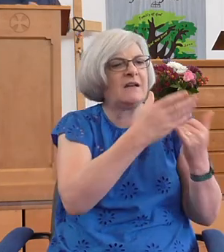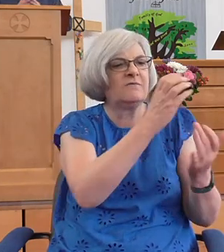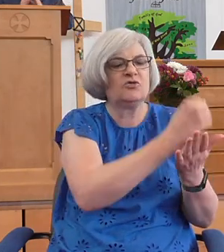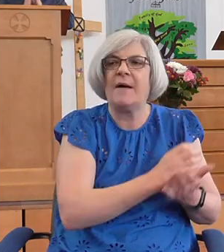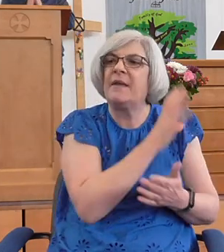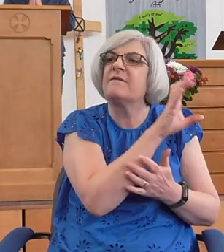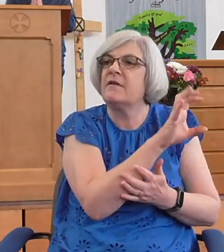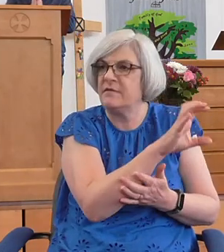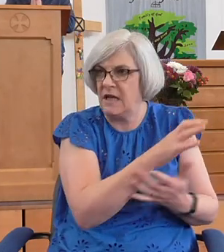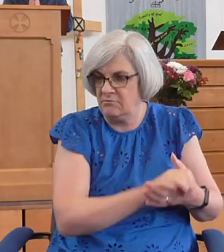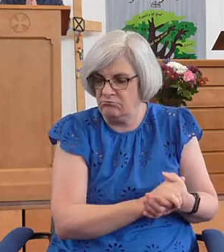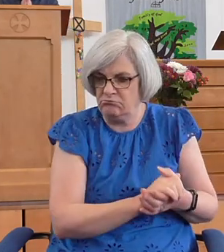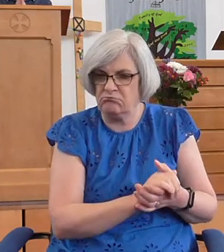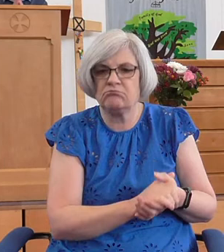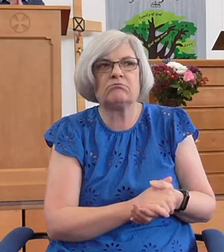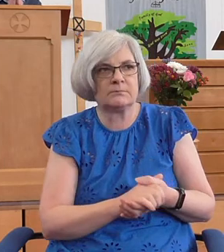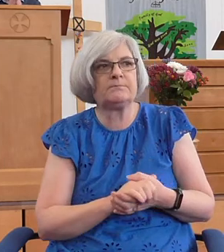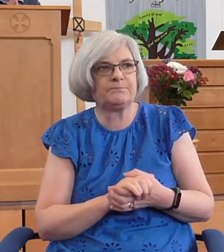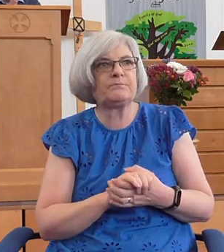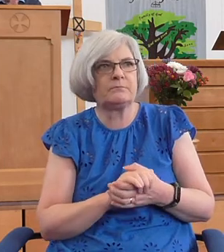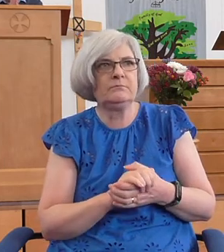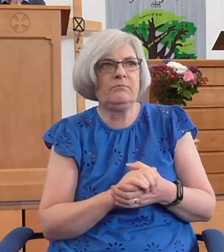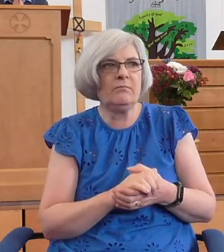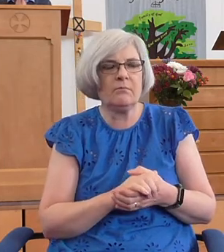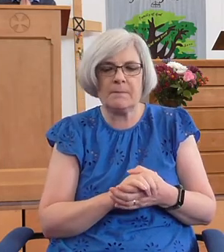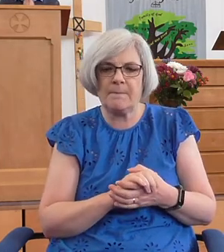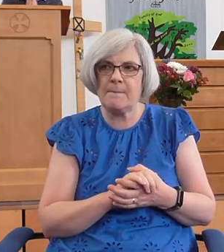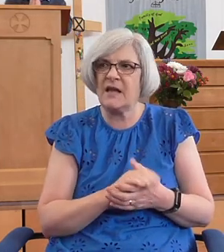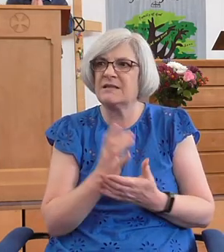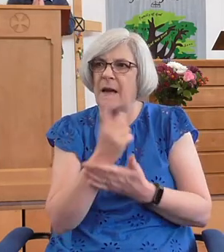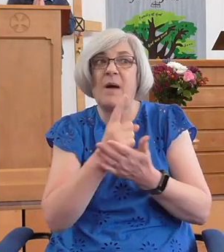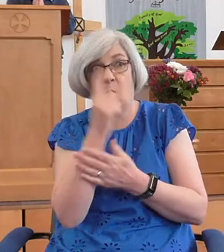privately. But it's to do with that tree.